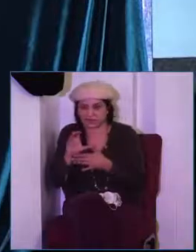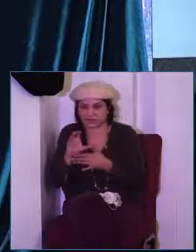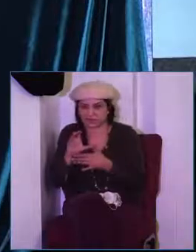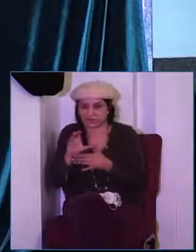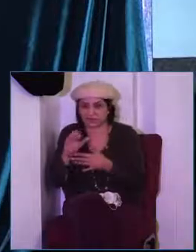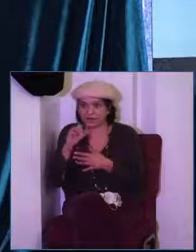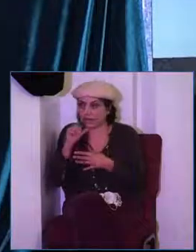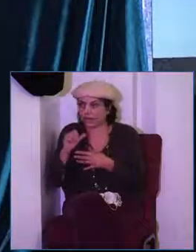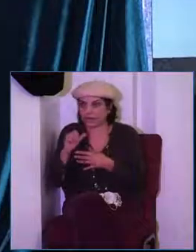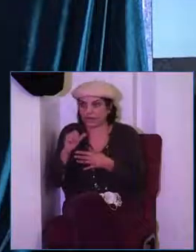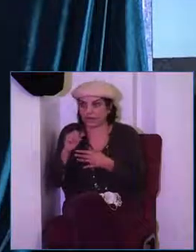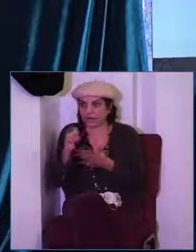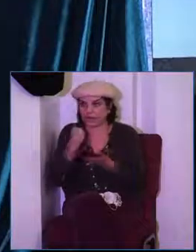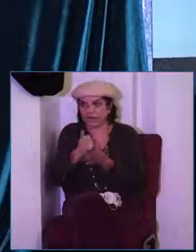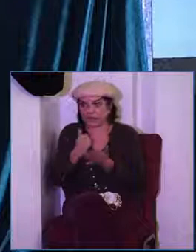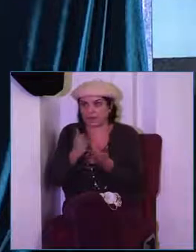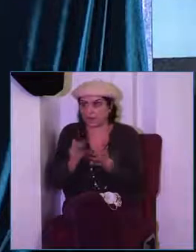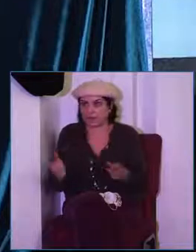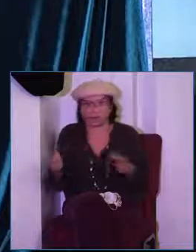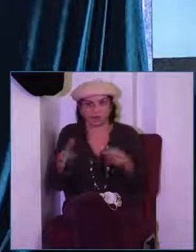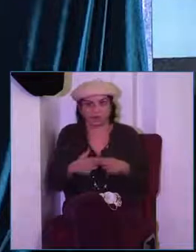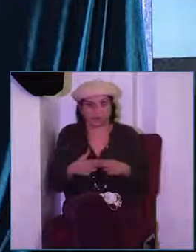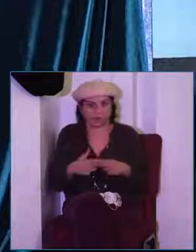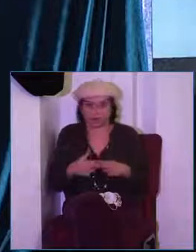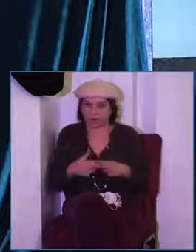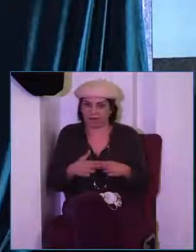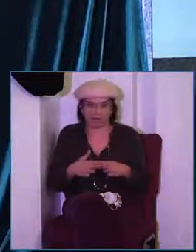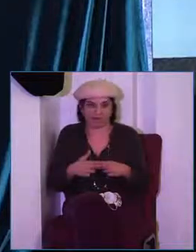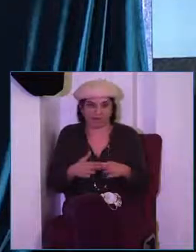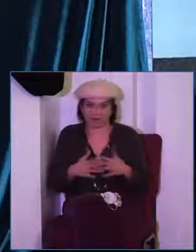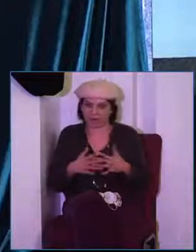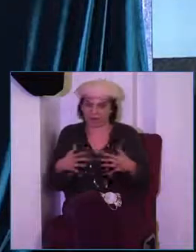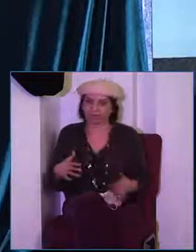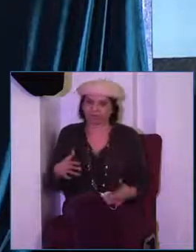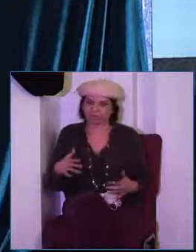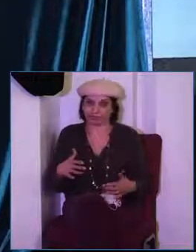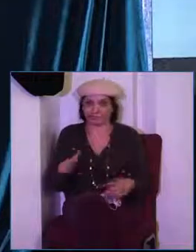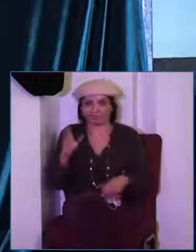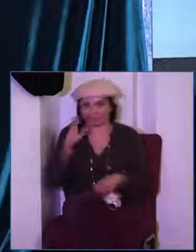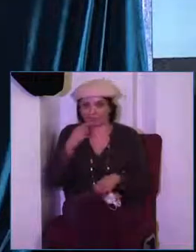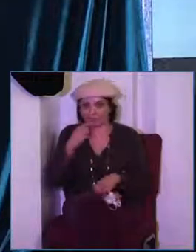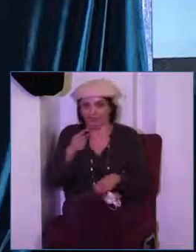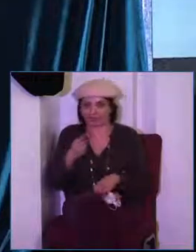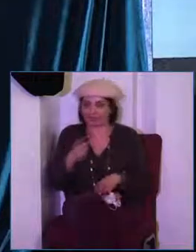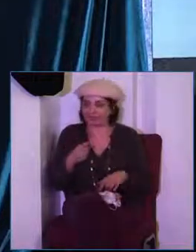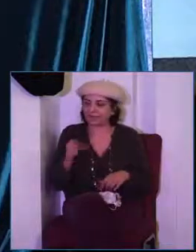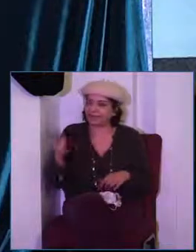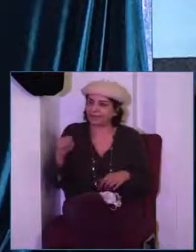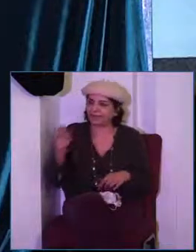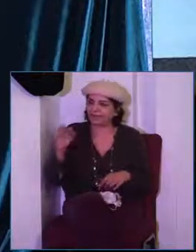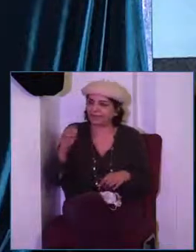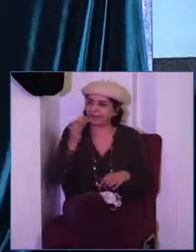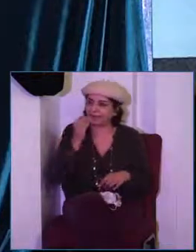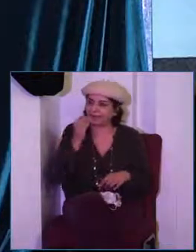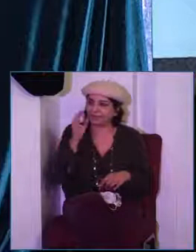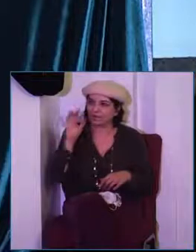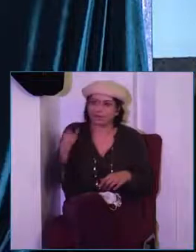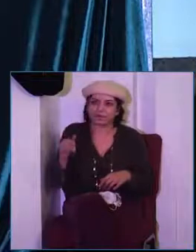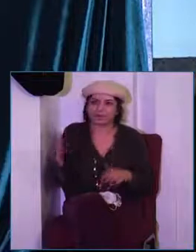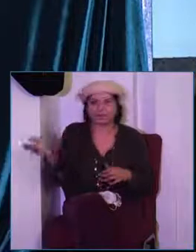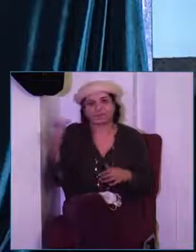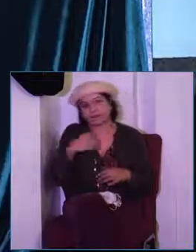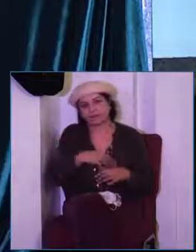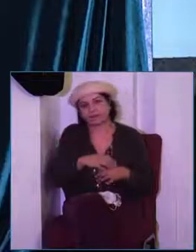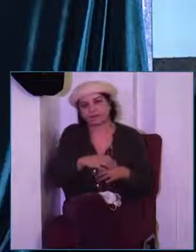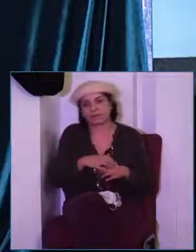It's not gonna help your belt line. It's not gonna help your waistline at all. I'm gonna go on and tell you. He'd say, yeah, I'll eat that, bring it. So I'd